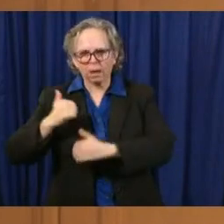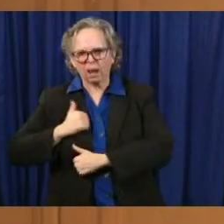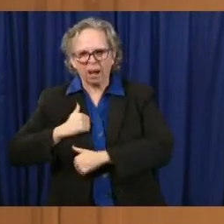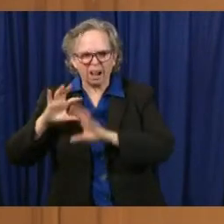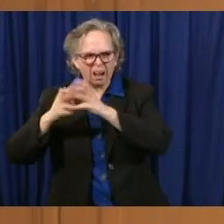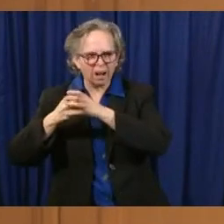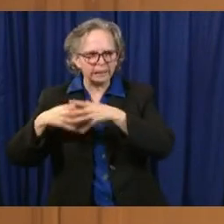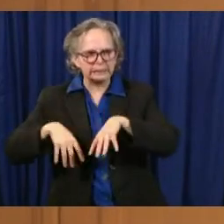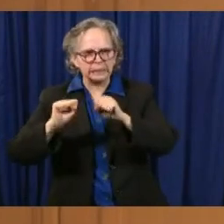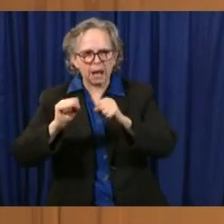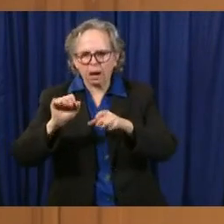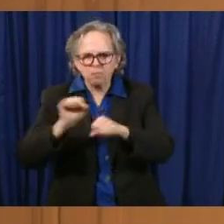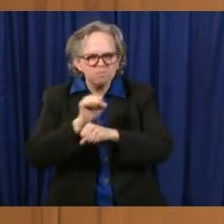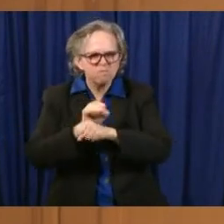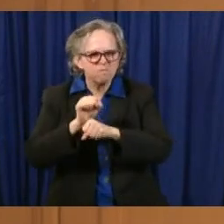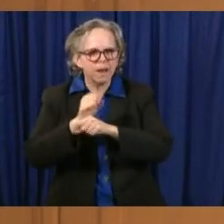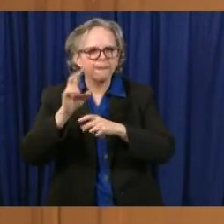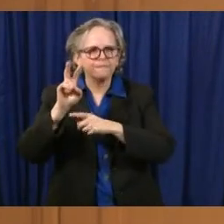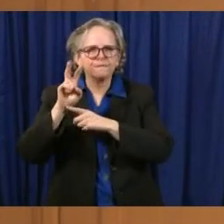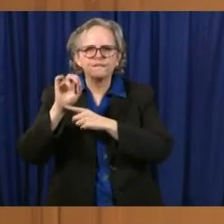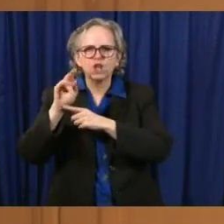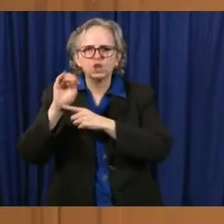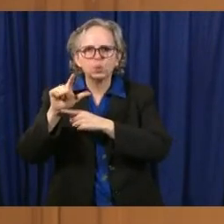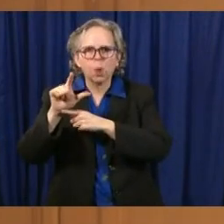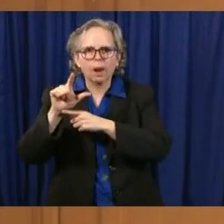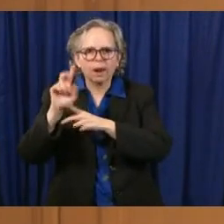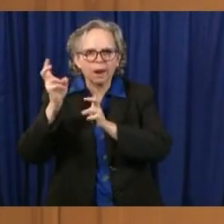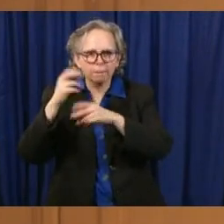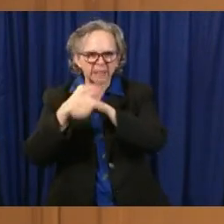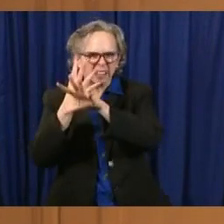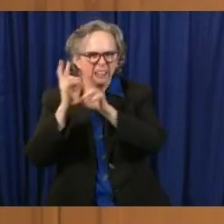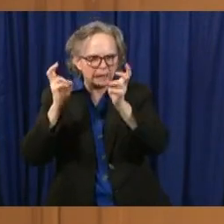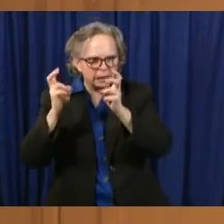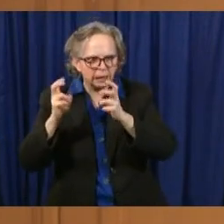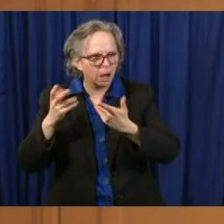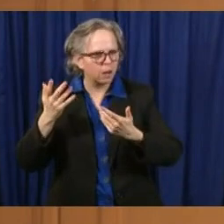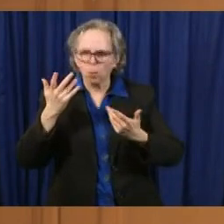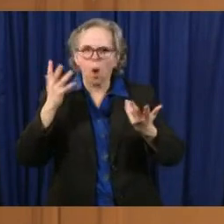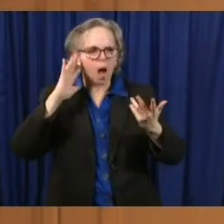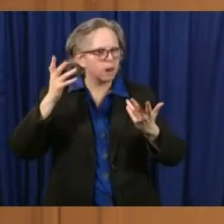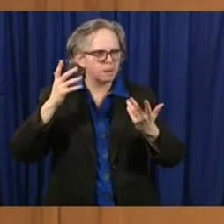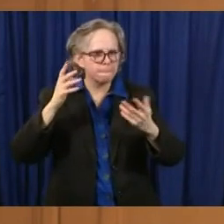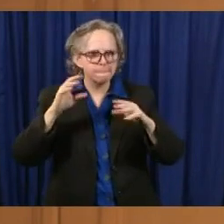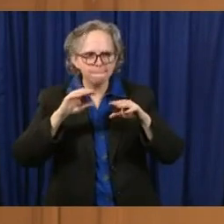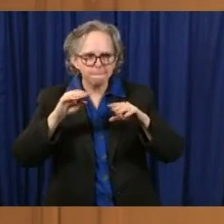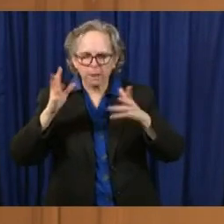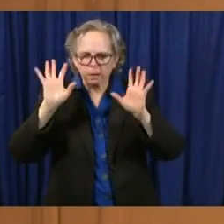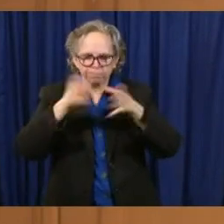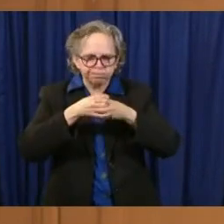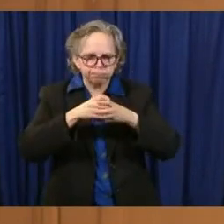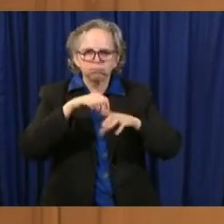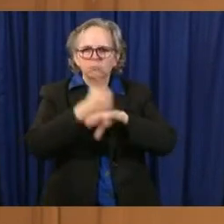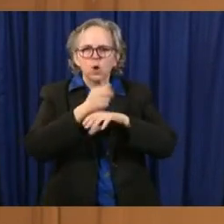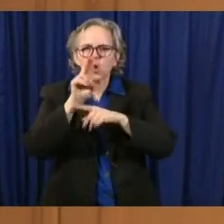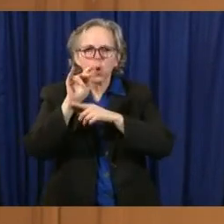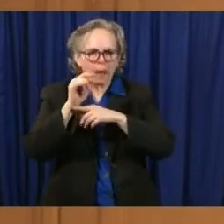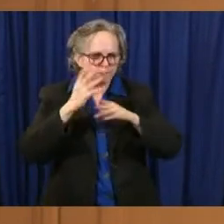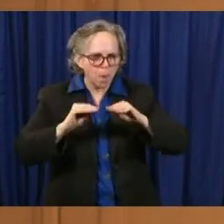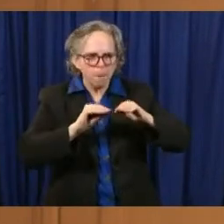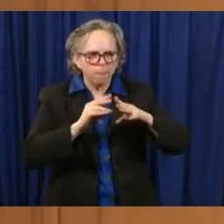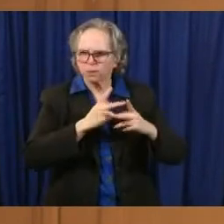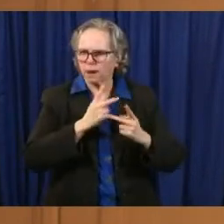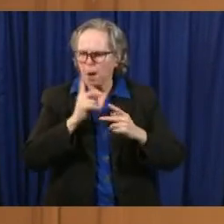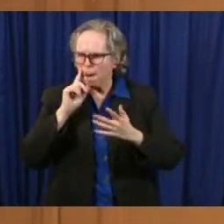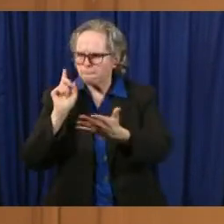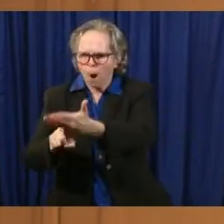be employing mobile units of testers who can go around to hot spots and quickly investigate, so people who can actually